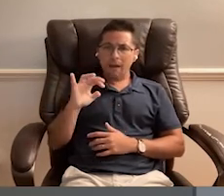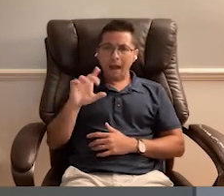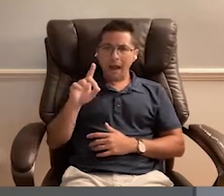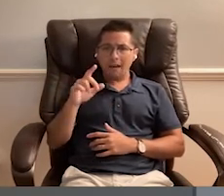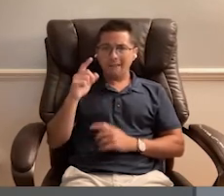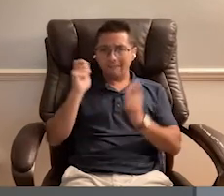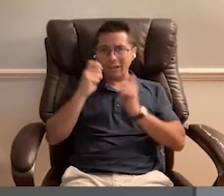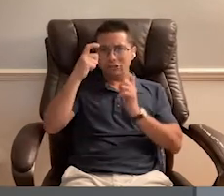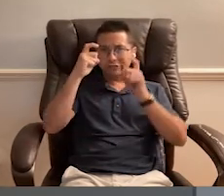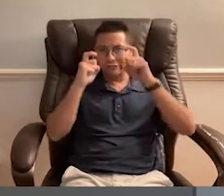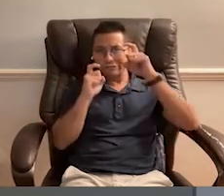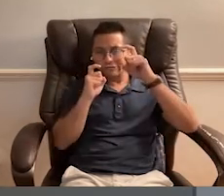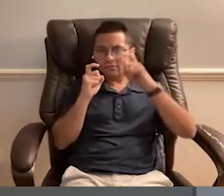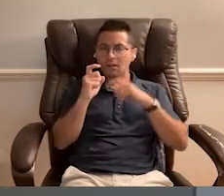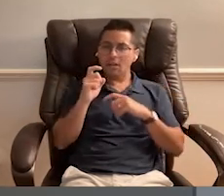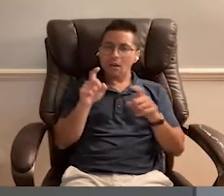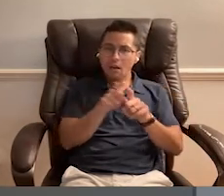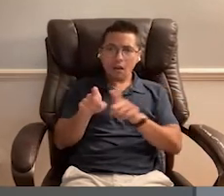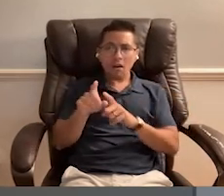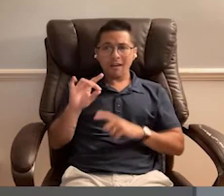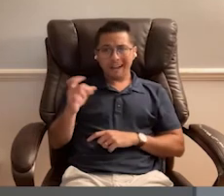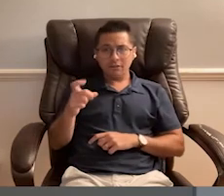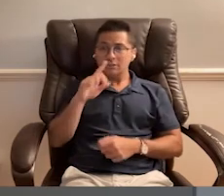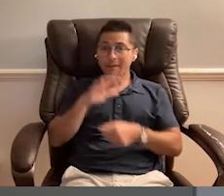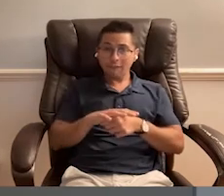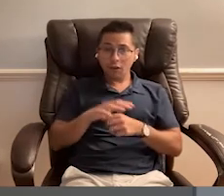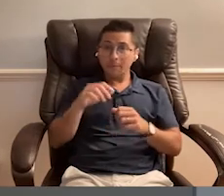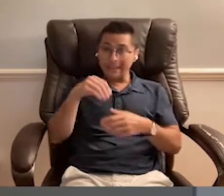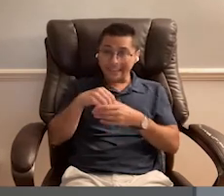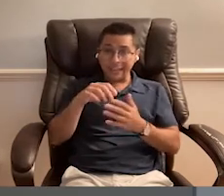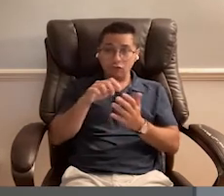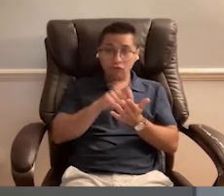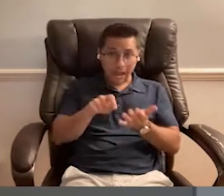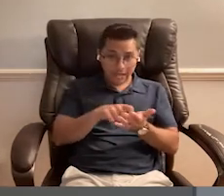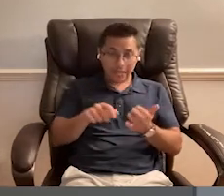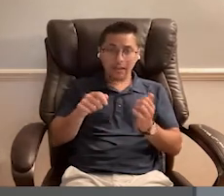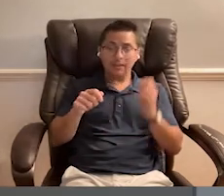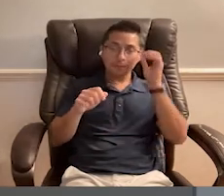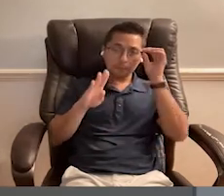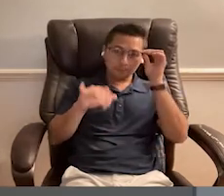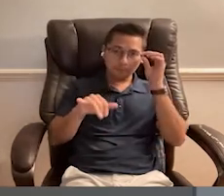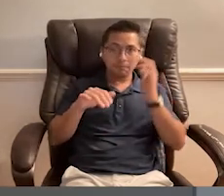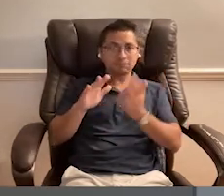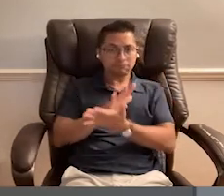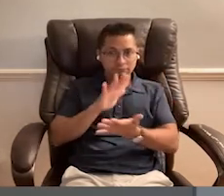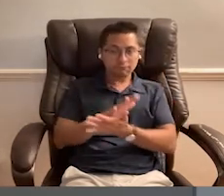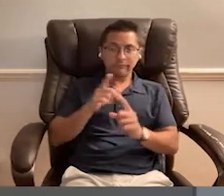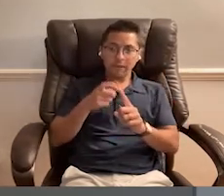stature, mild facial dysmorphism. And diagnosis is confirmed in writing